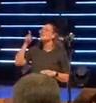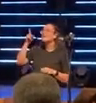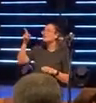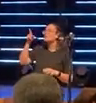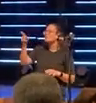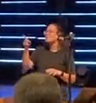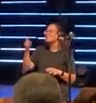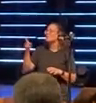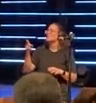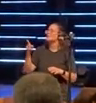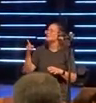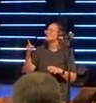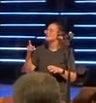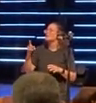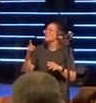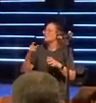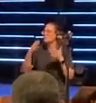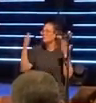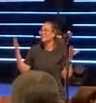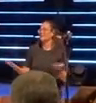an ever-present